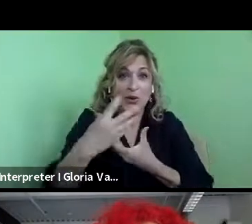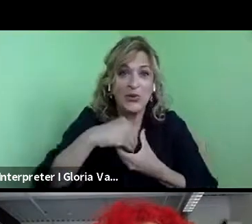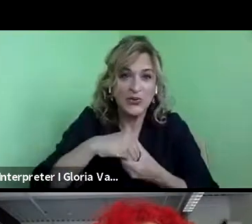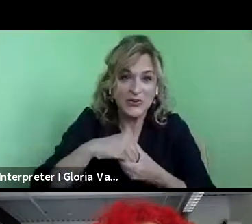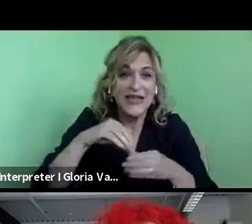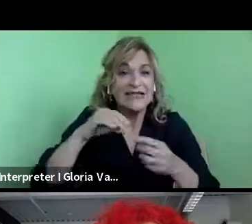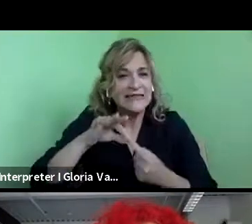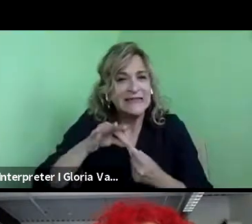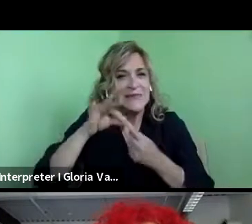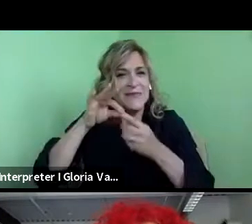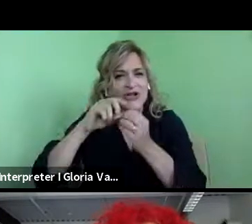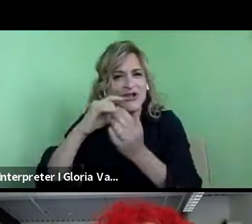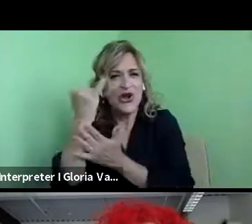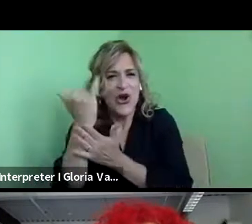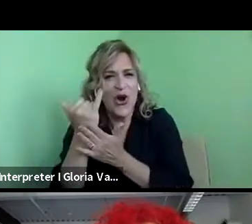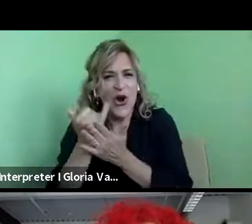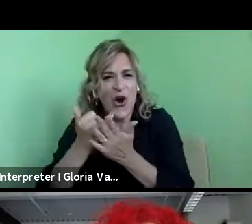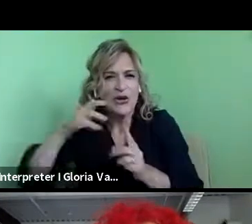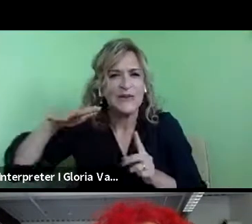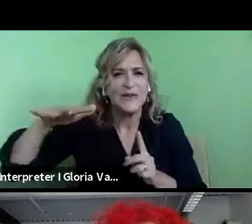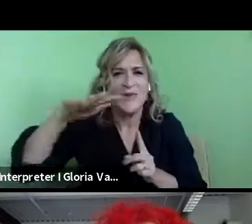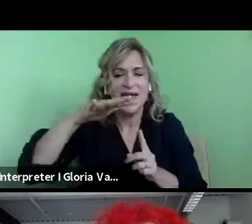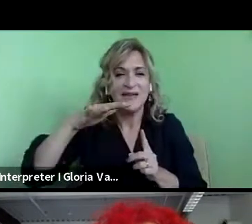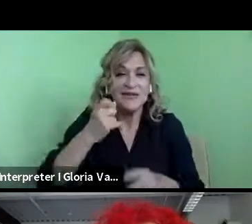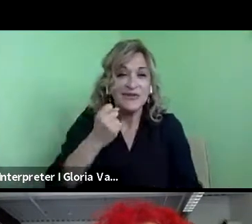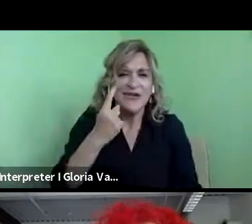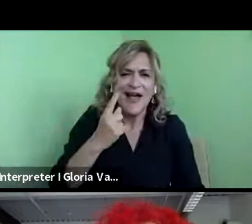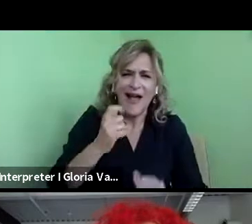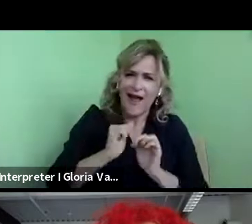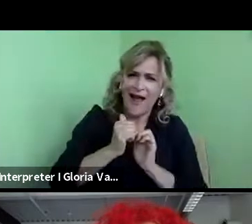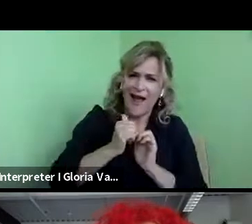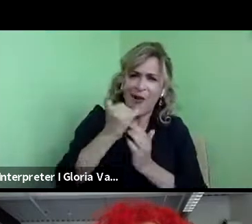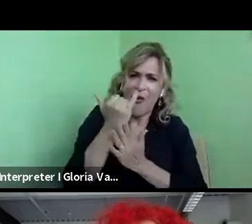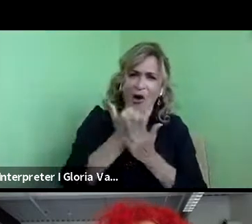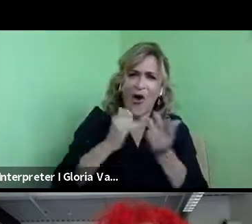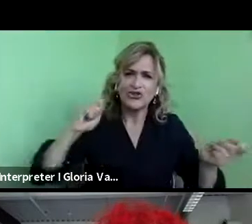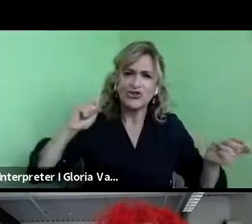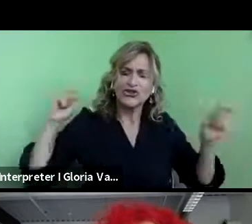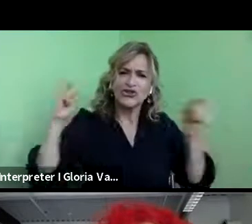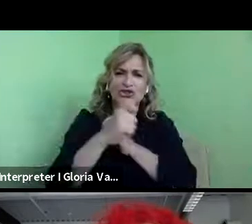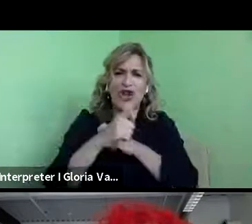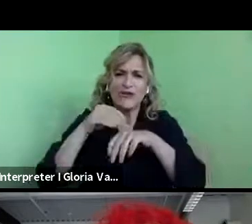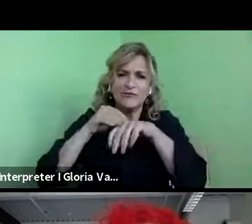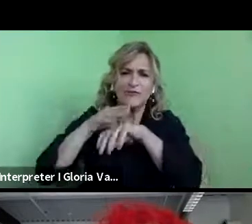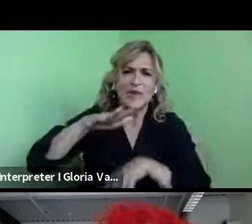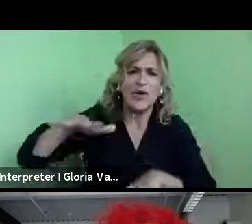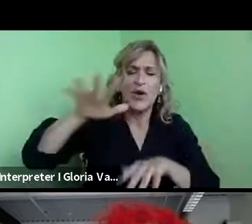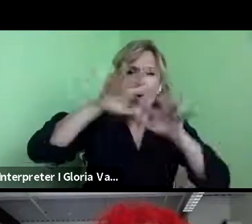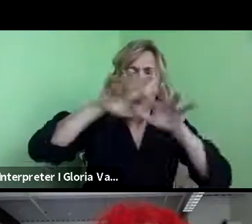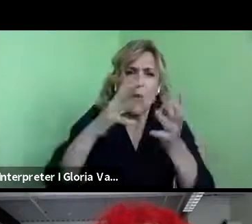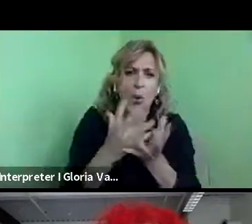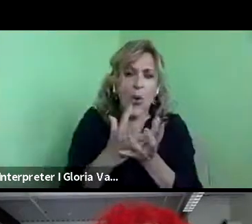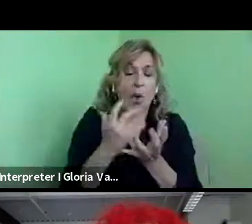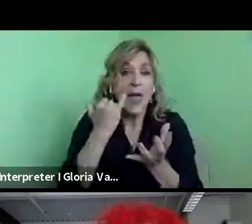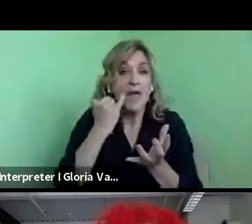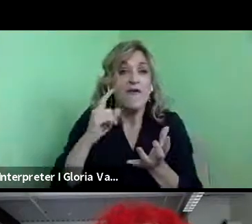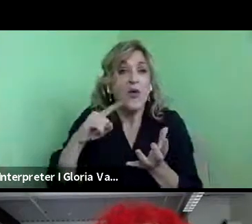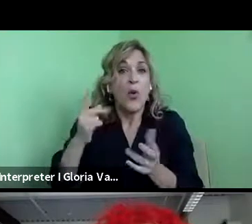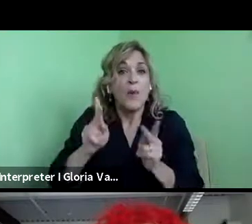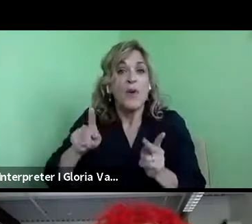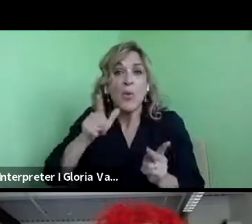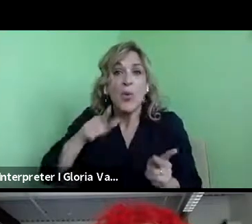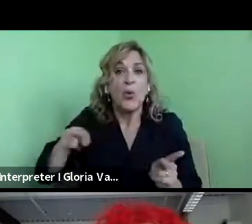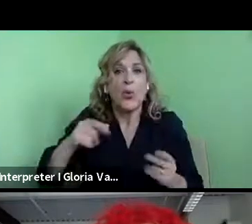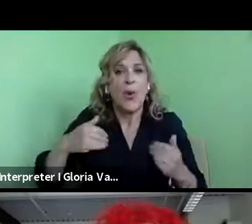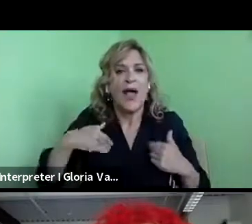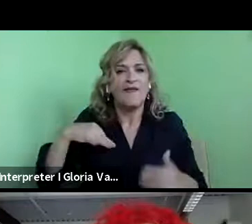world-changing art if only the privileged are getting platforms and access to engage the entire public,